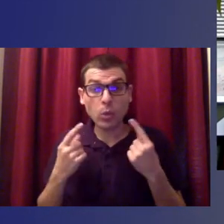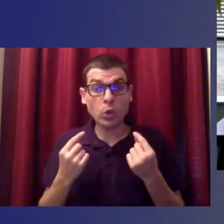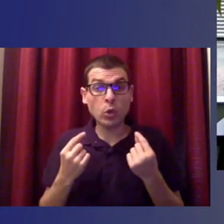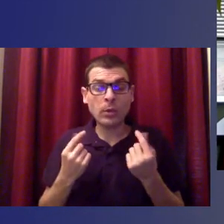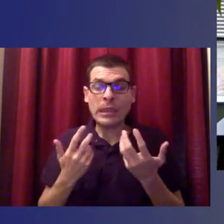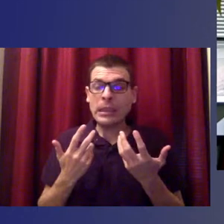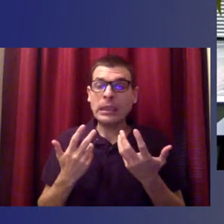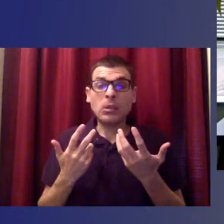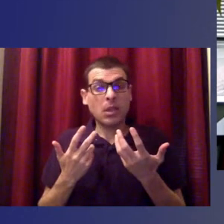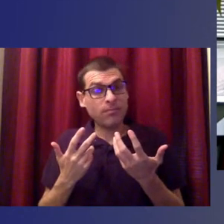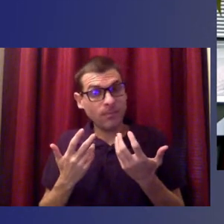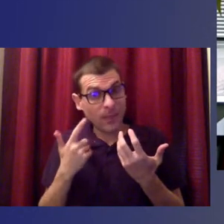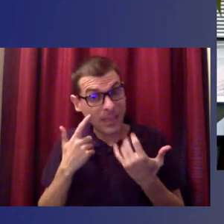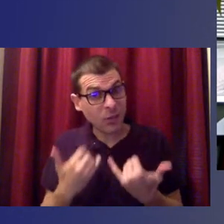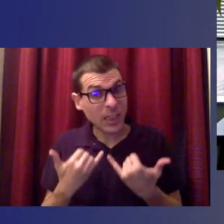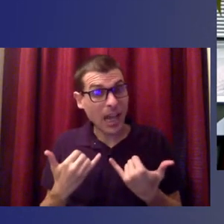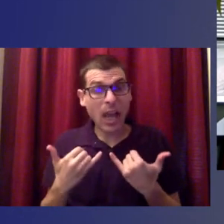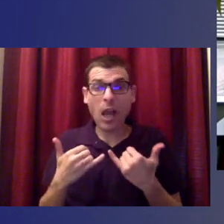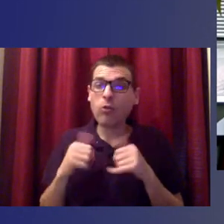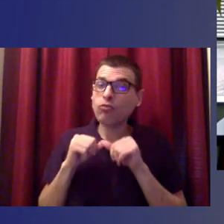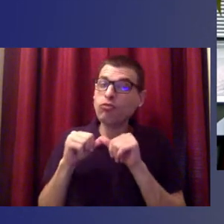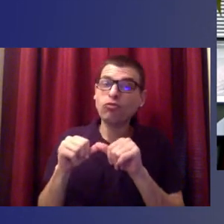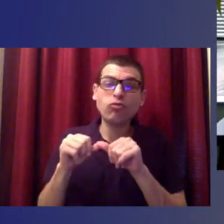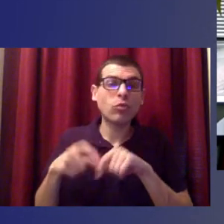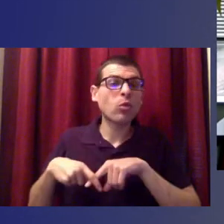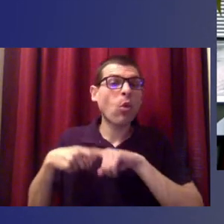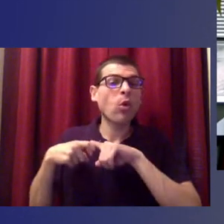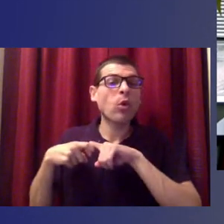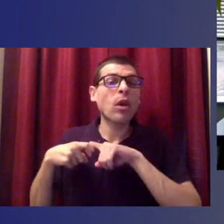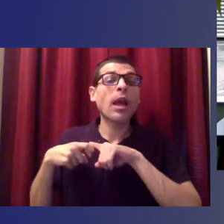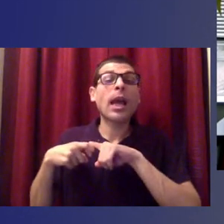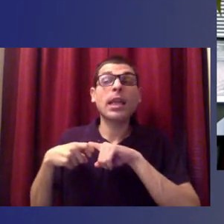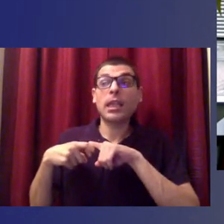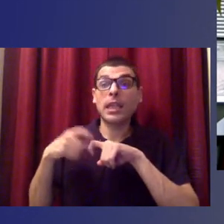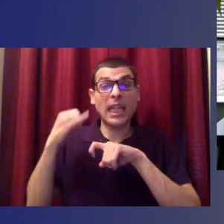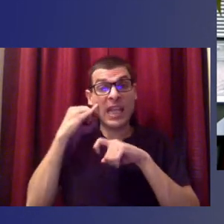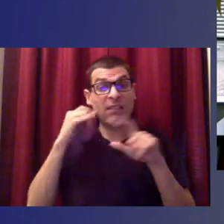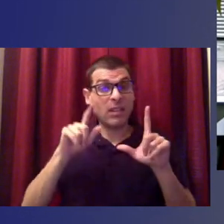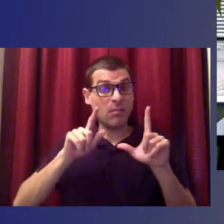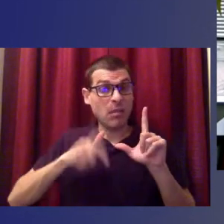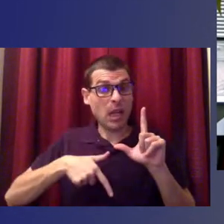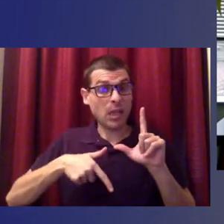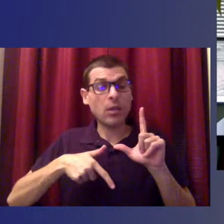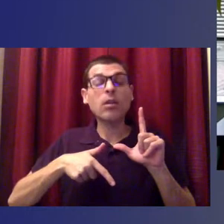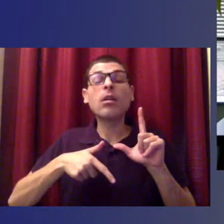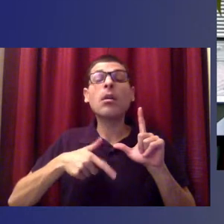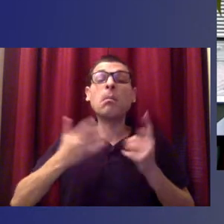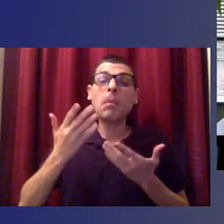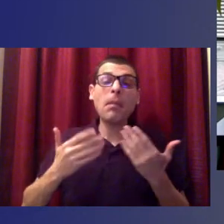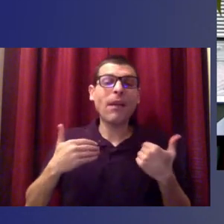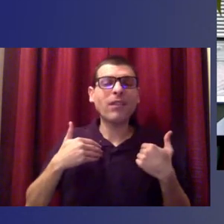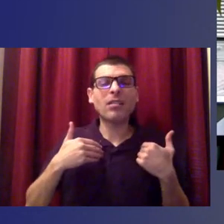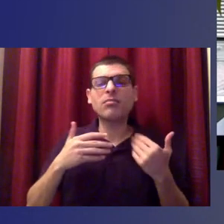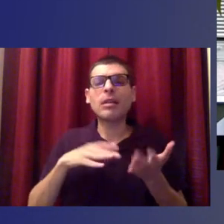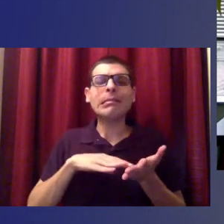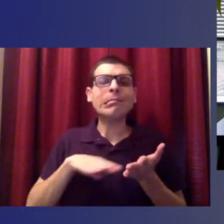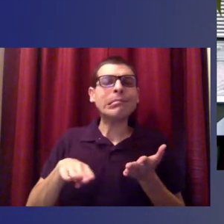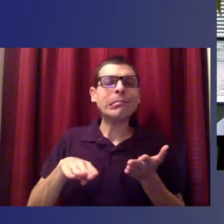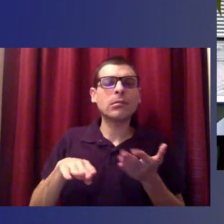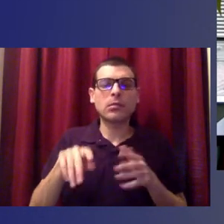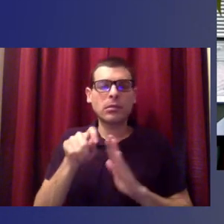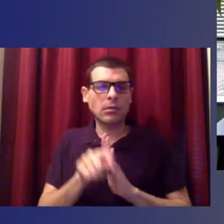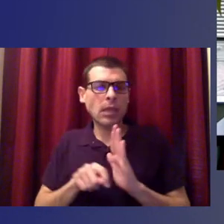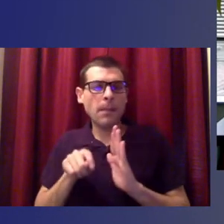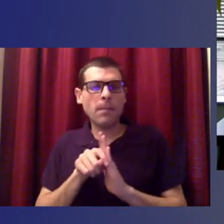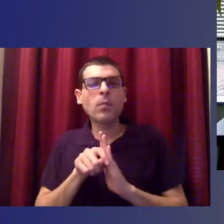moratorium in place, and then to have a grace period. Just yesterday, I testified in front of the Senate Housing Committee about